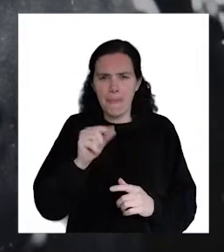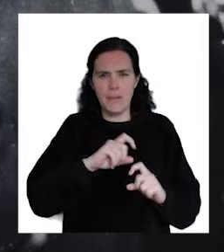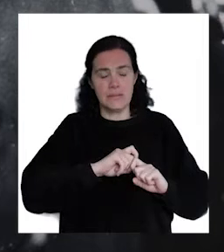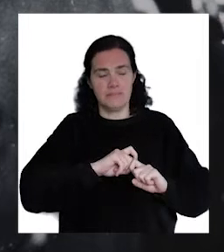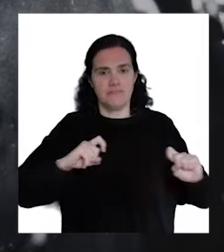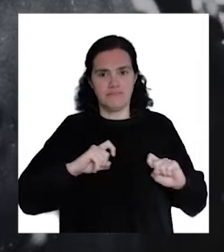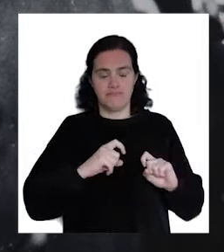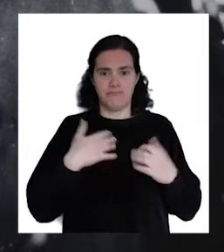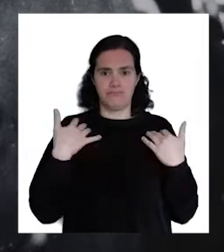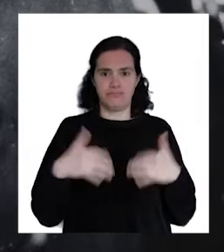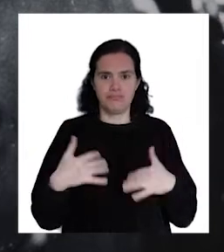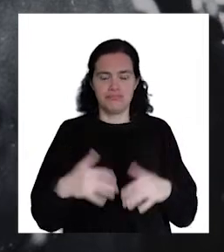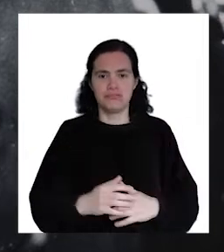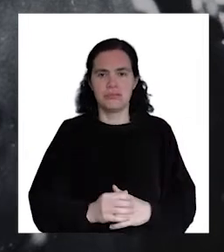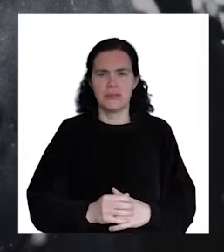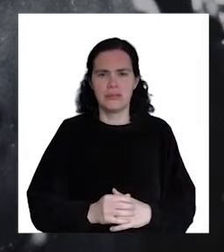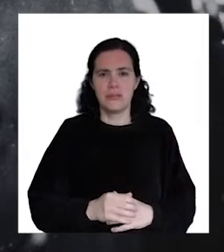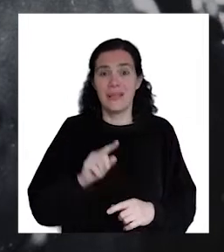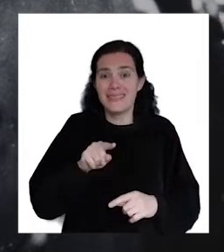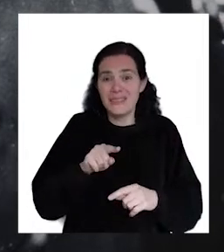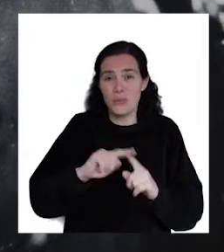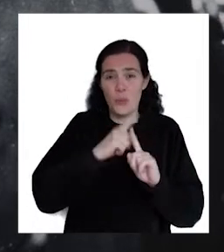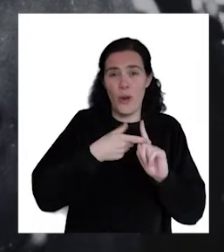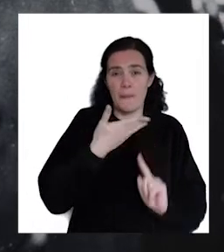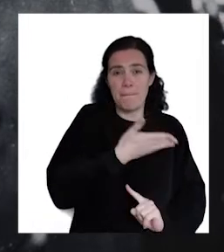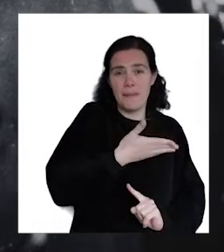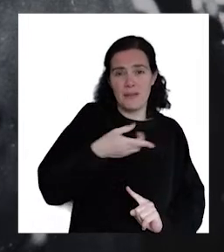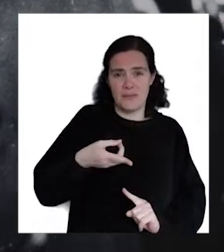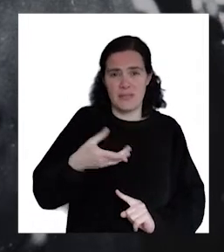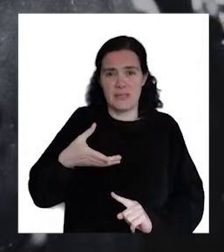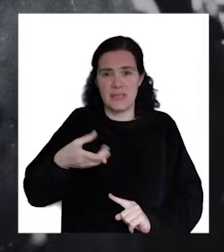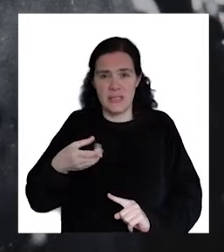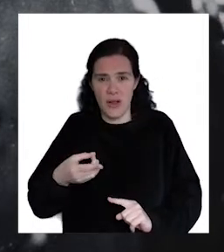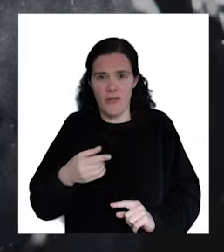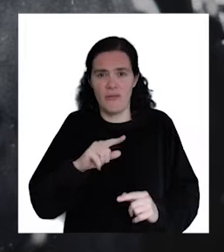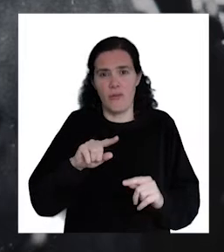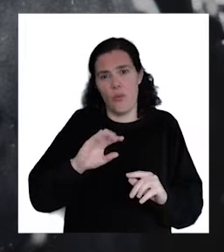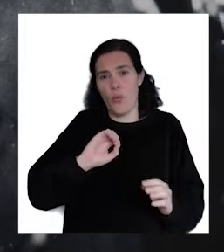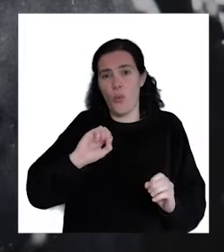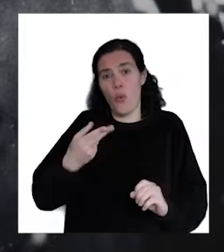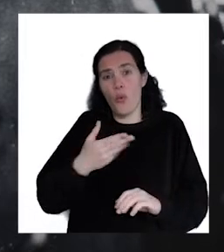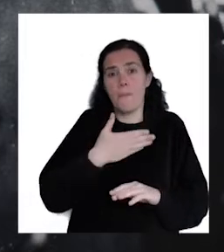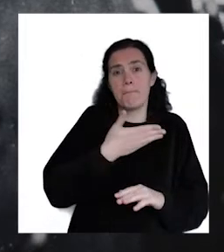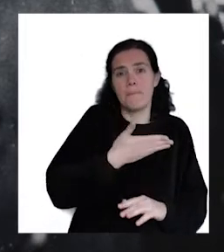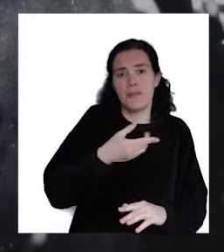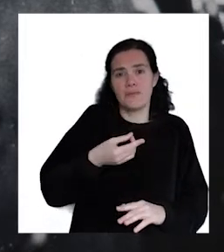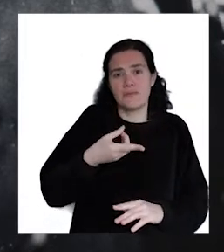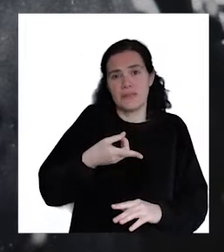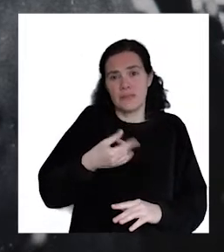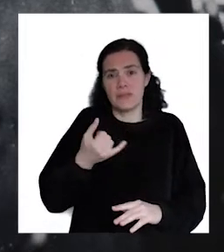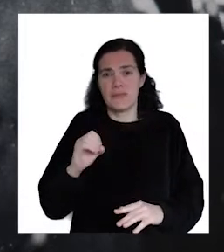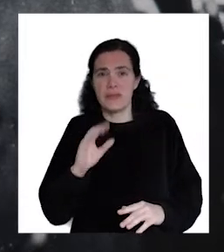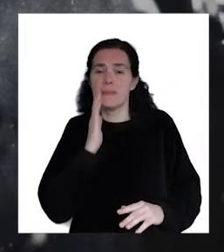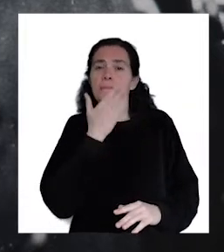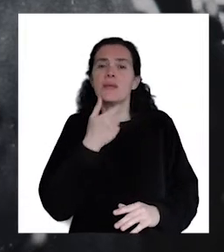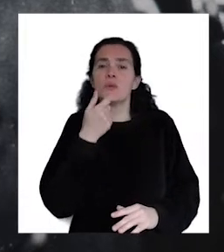too is it's 1919 or 1920, depending on the